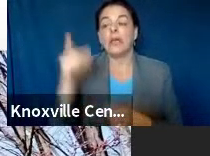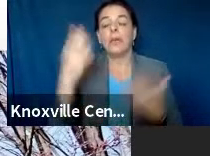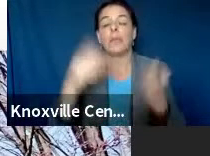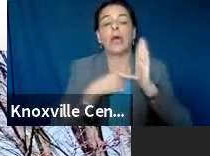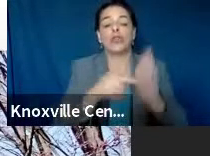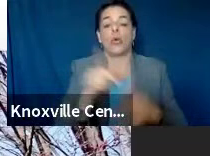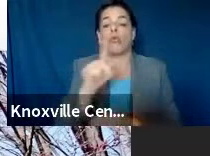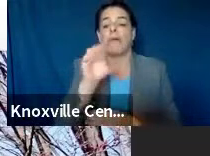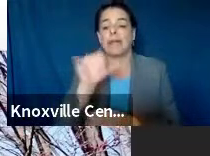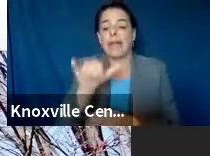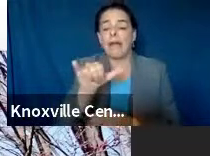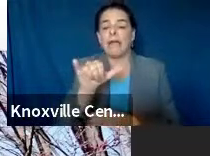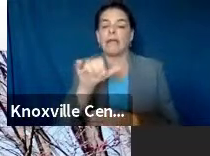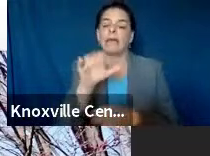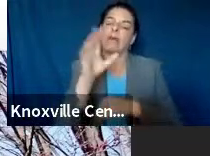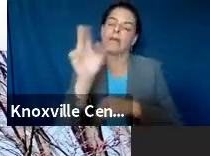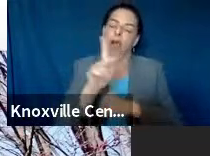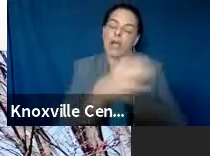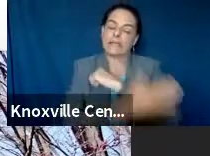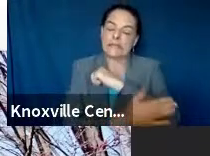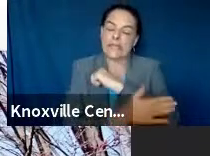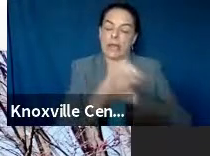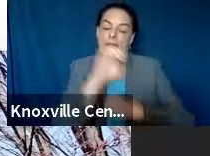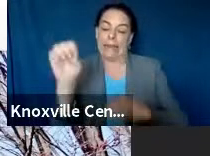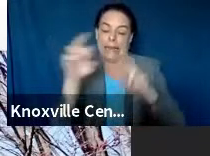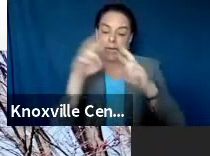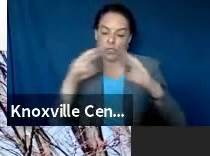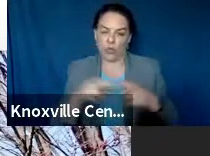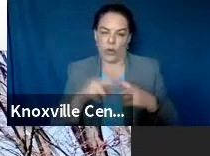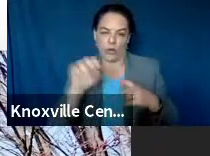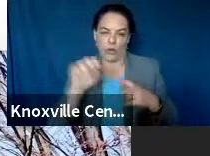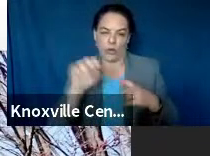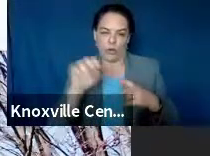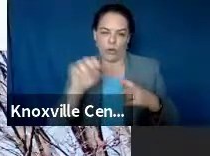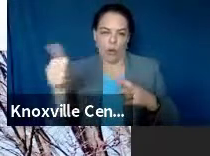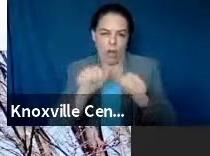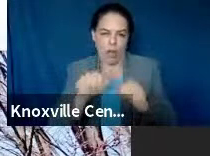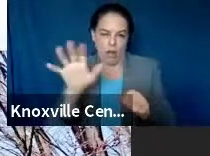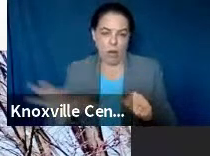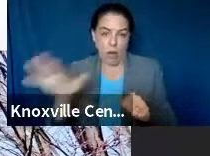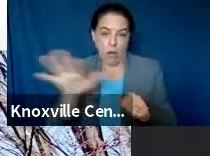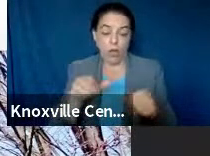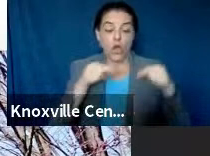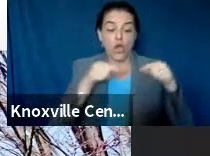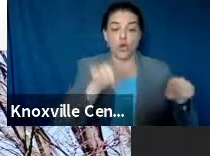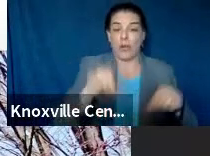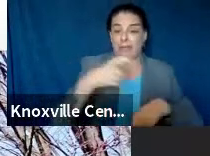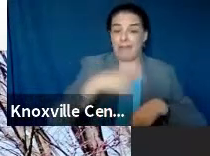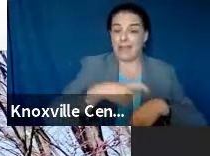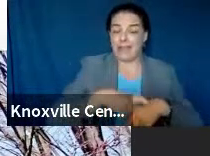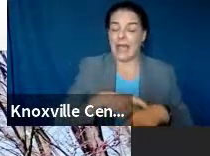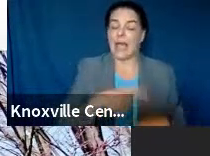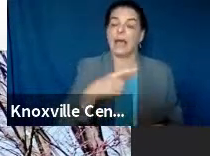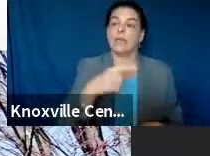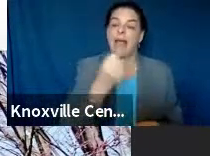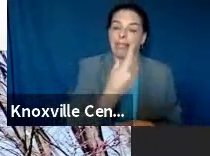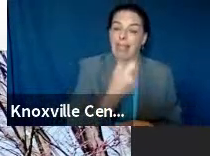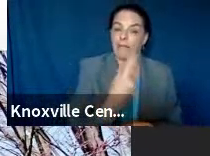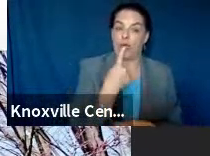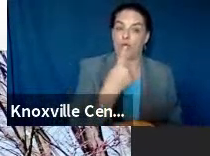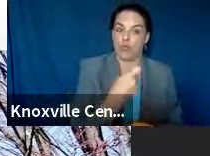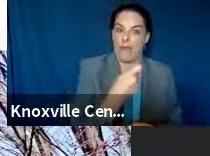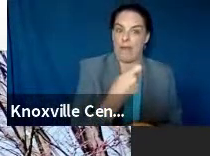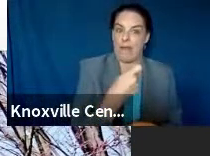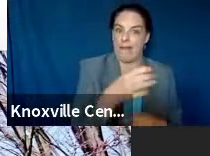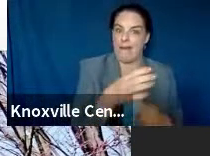East Region, or patients from other jurisdictions. During this time period, there were 11 red flags and 2 yellow flags detected for the number